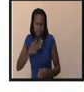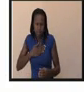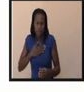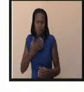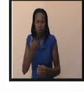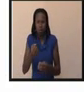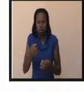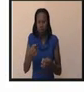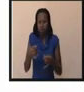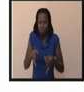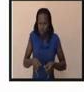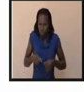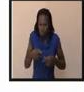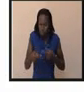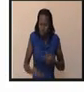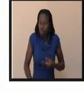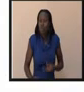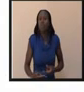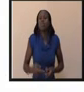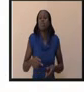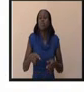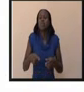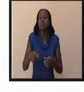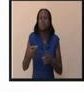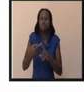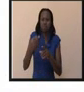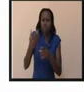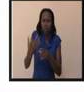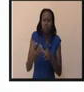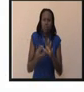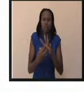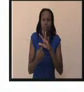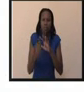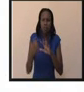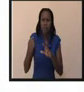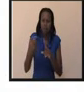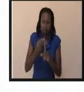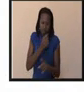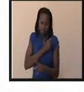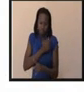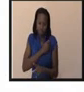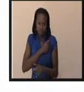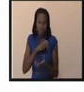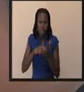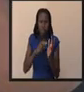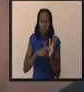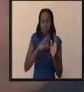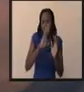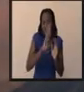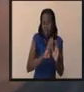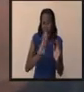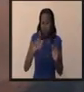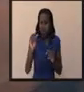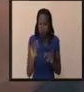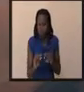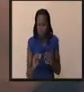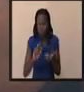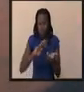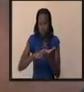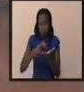legs to mommy. You understand? So this here, this small letter b